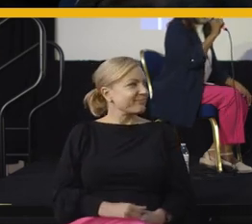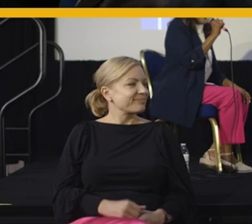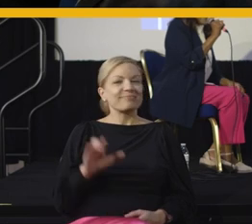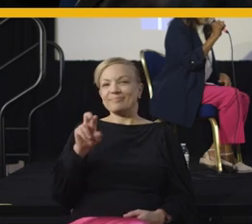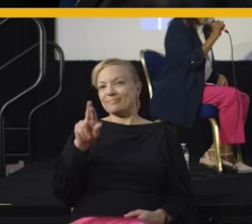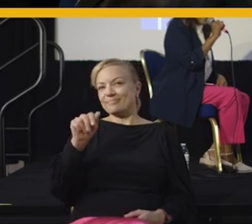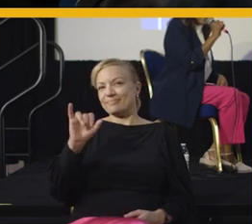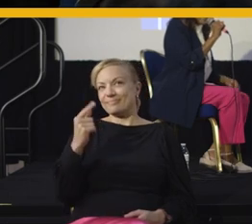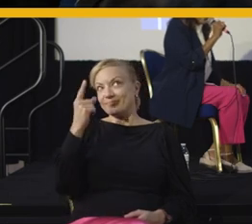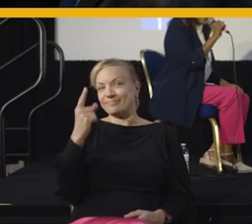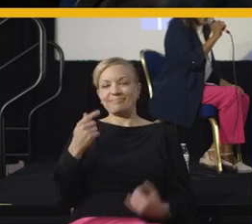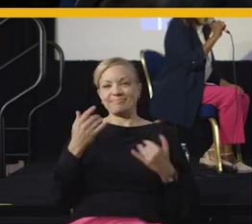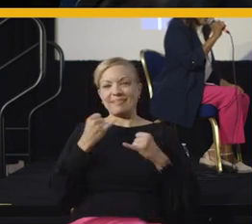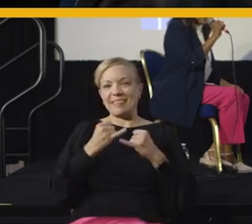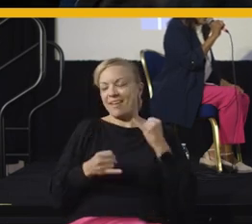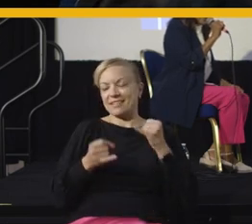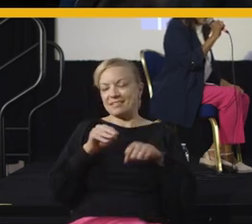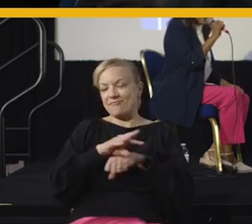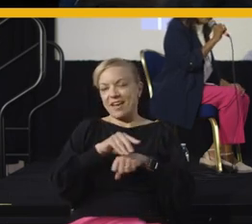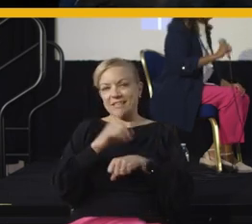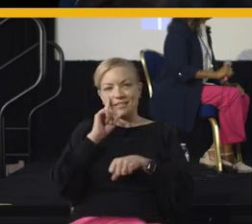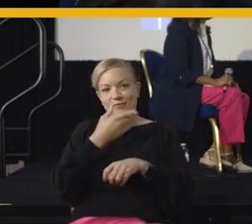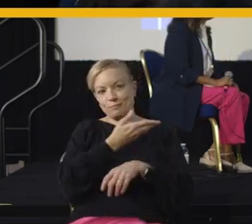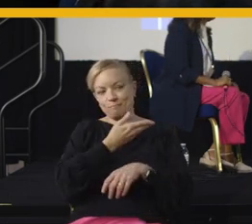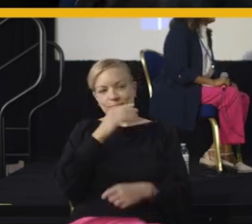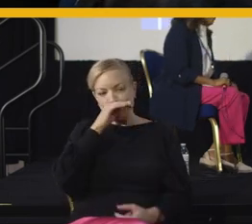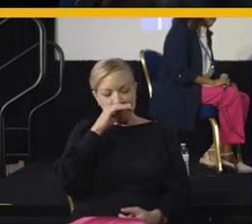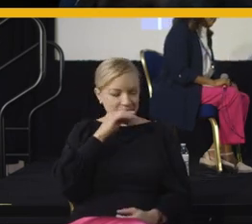Craig. Craig, do you have any last takeaways for our group?